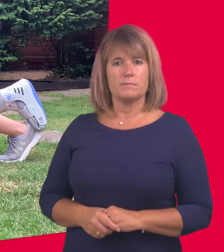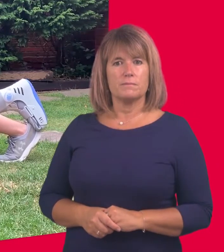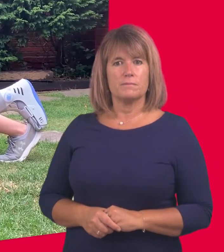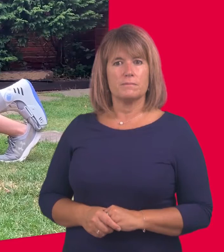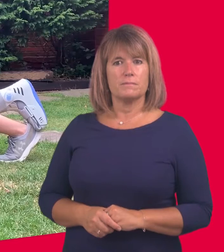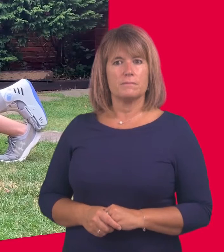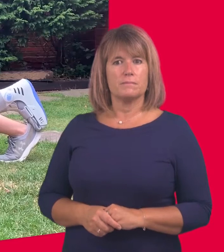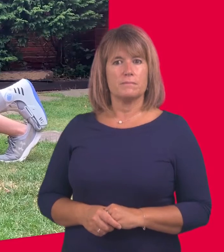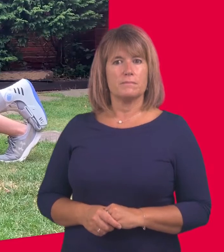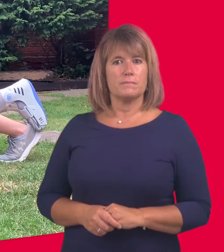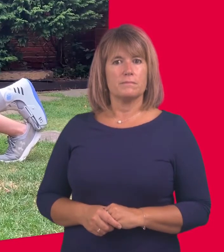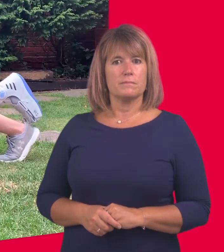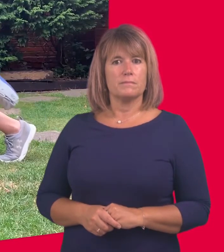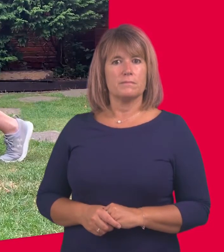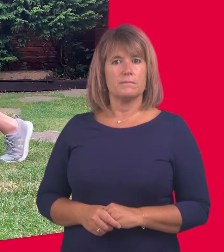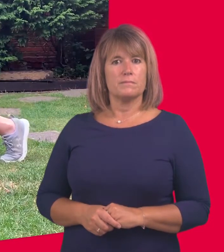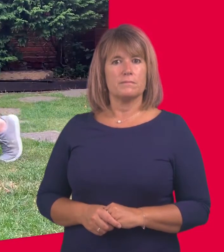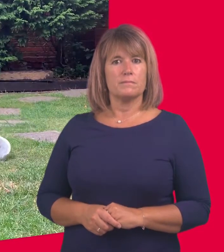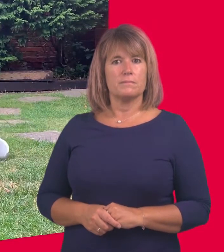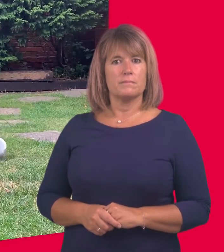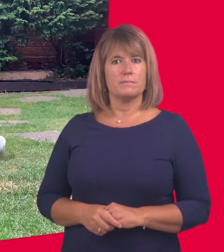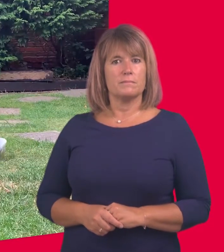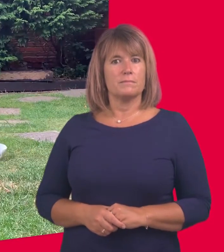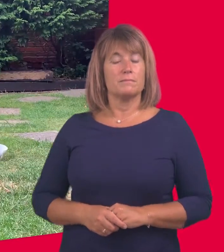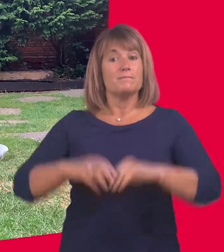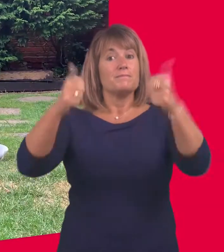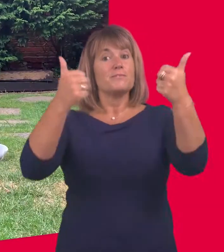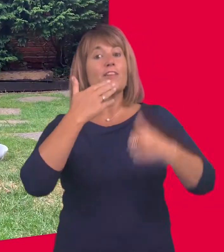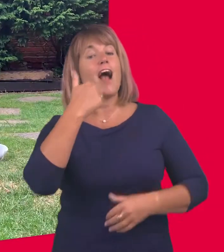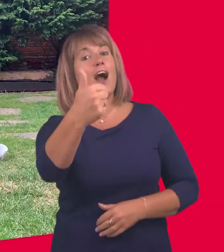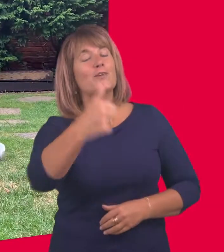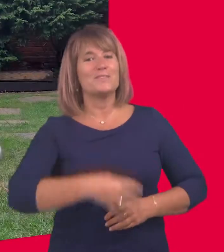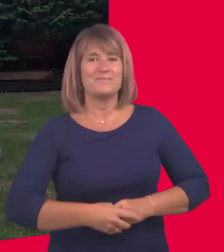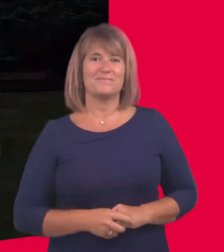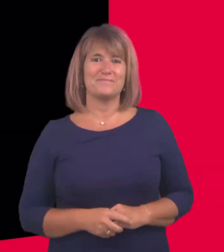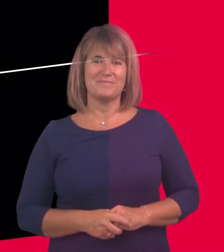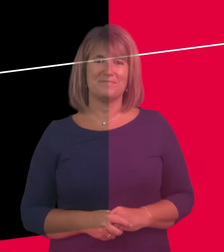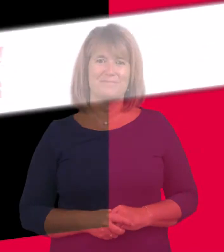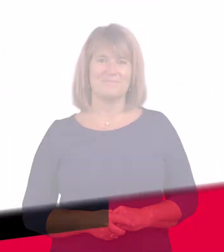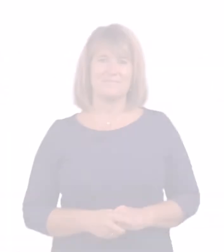Great, thank you very much.